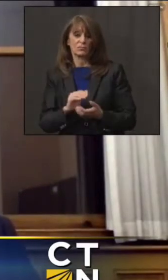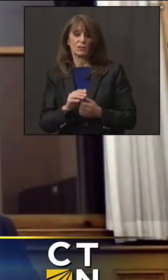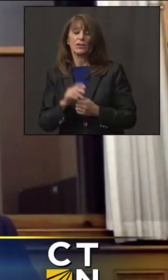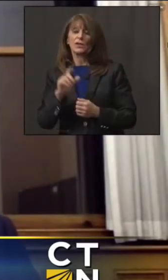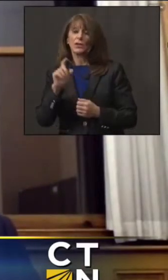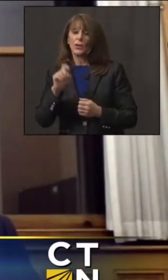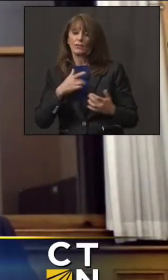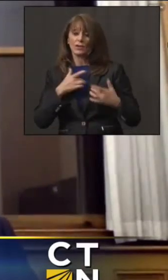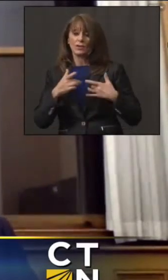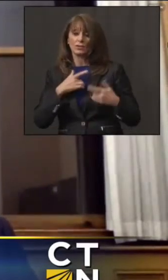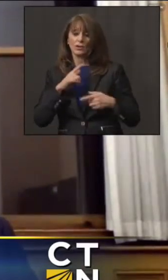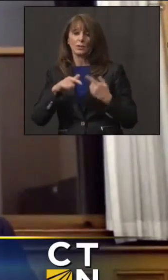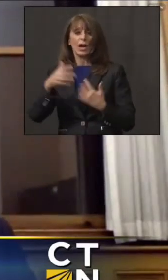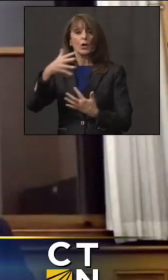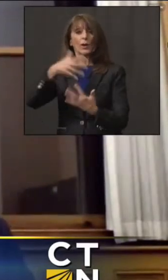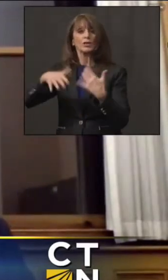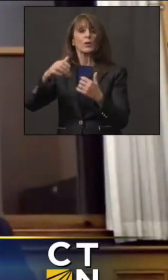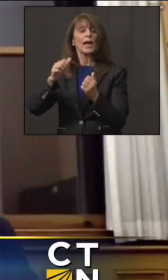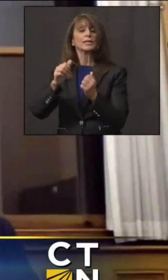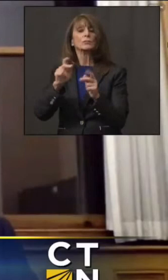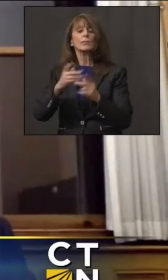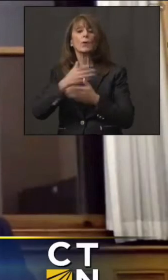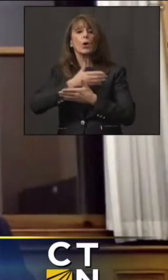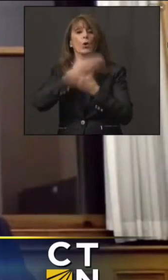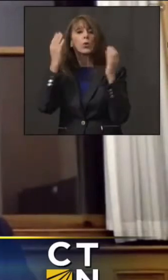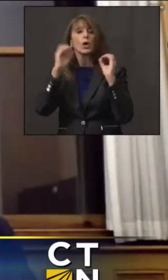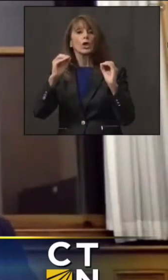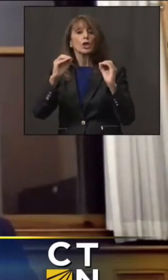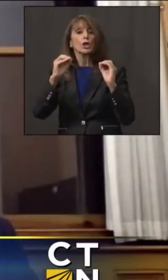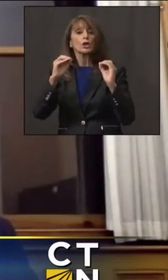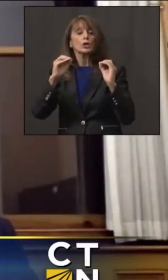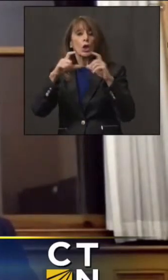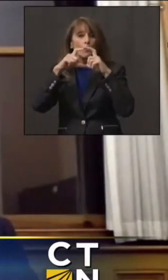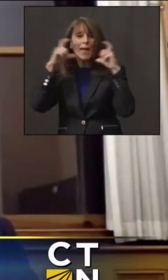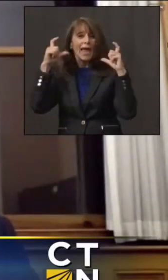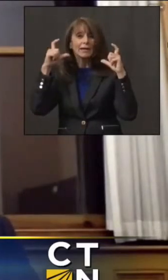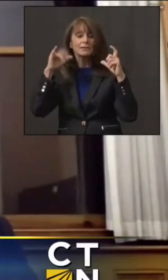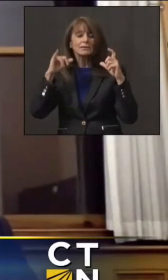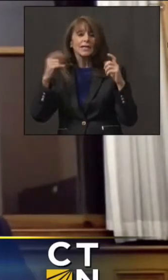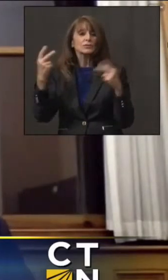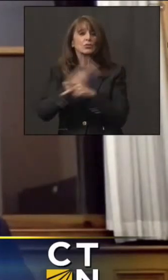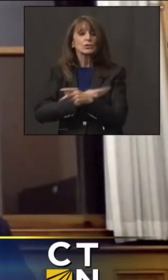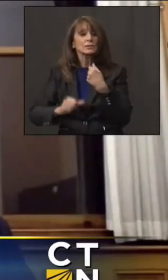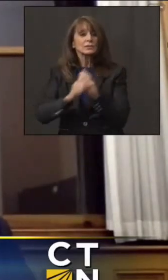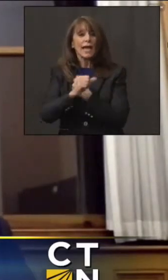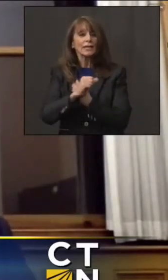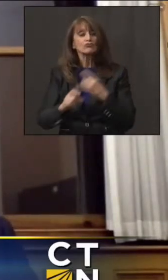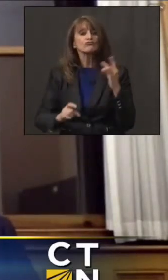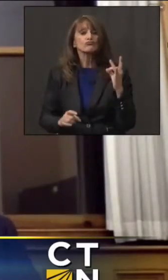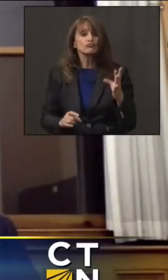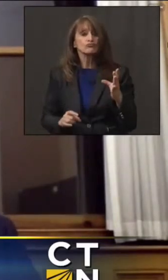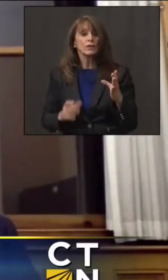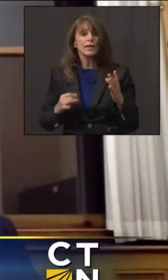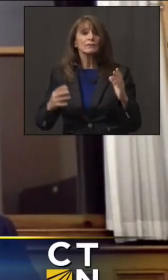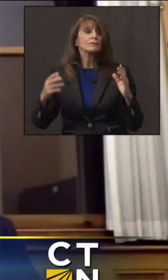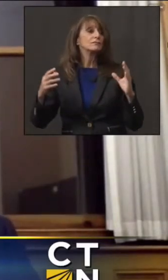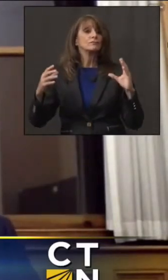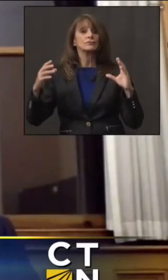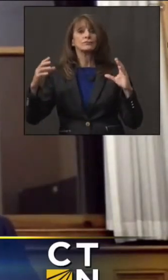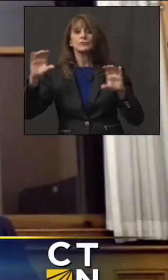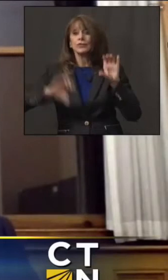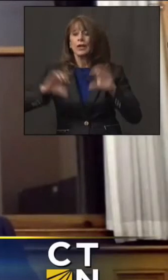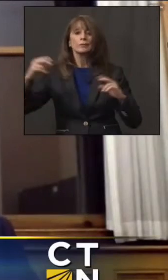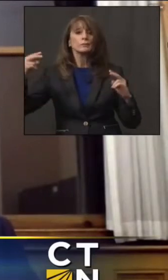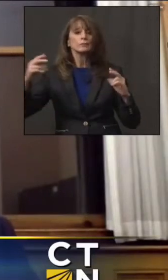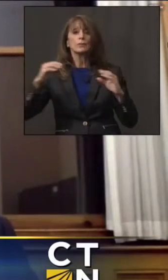indoor interactions with no masks. Those are the riskiest ones. All the public health professionals tell us that. We